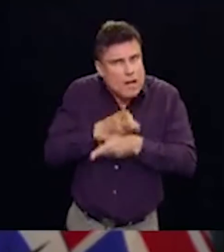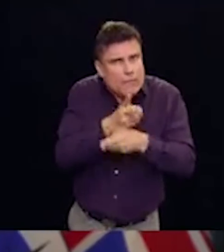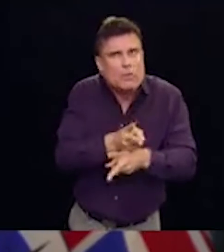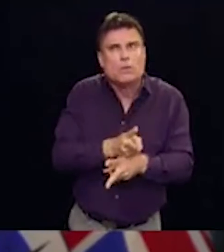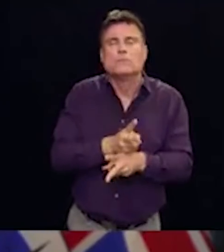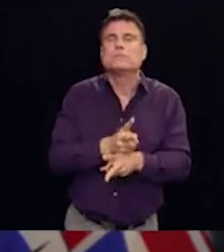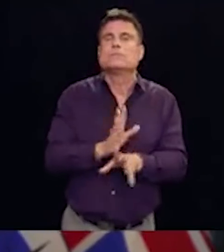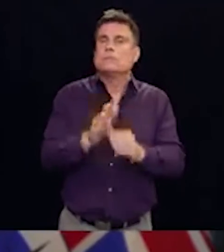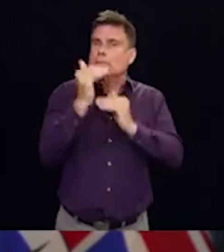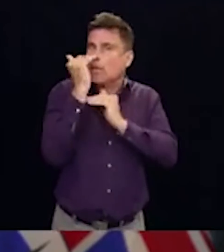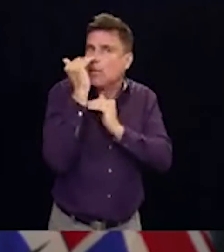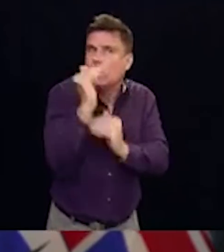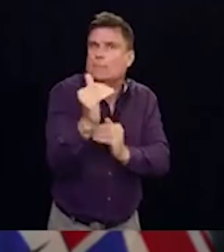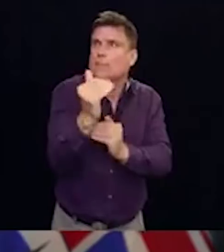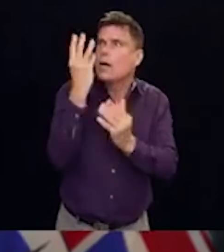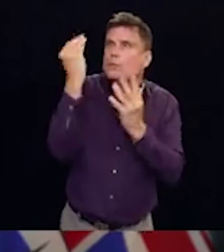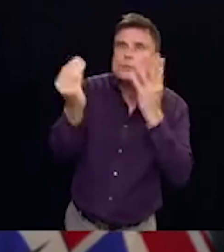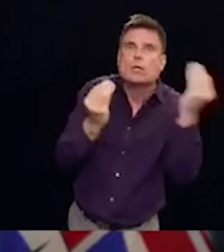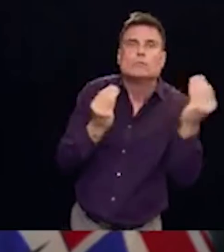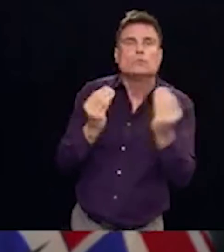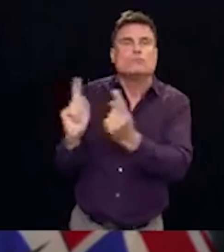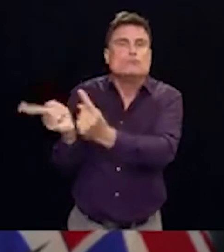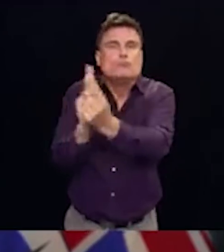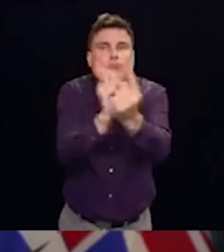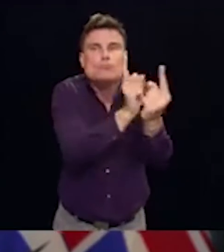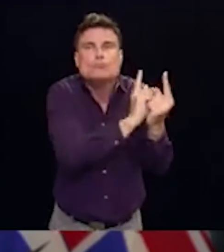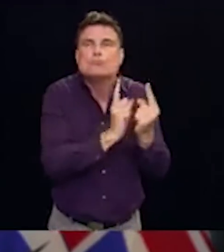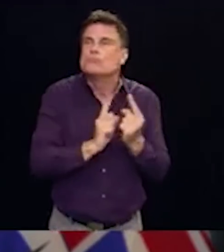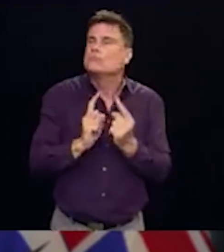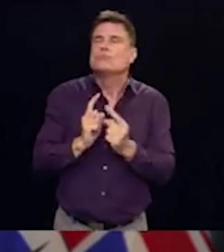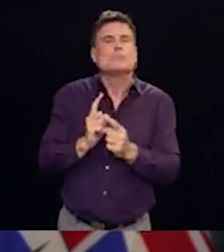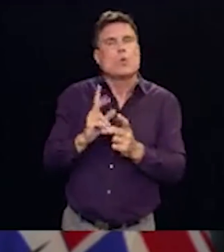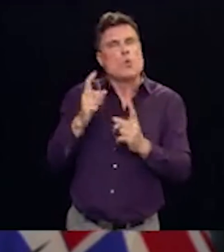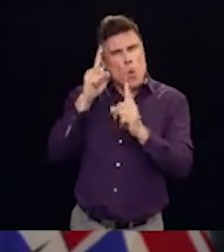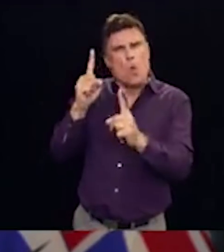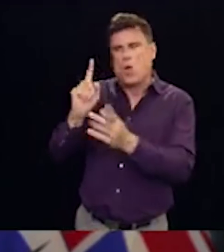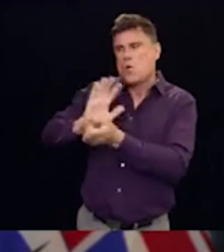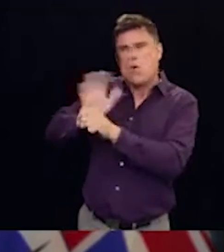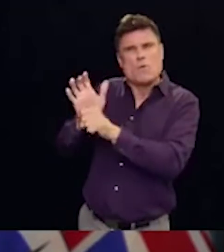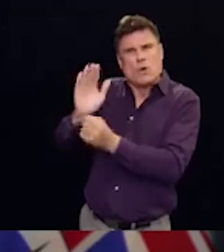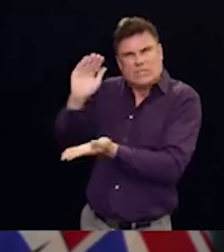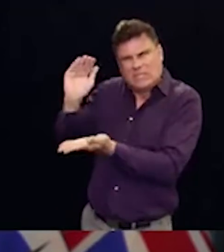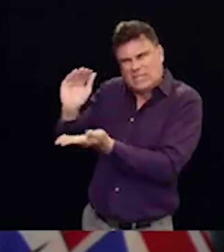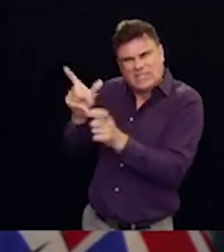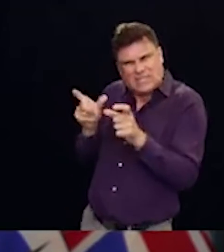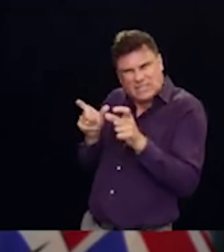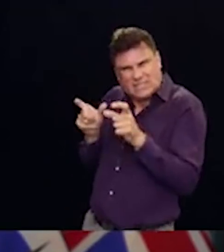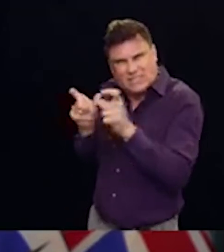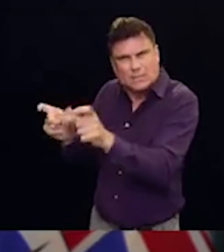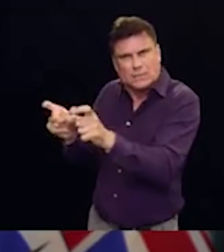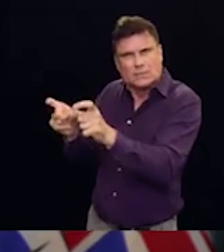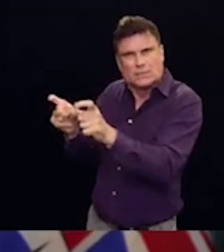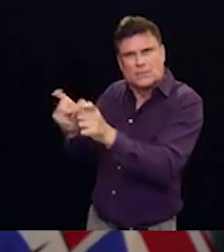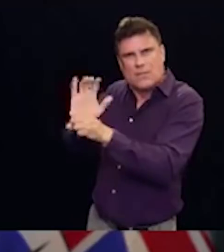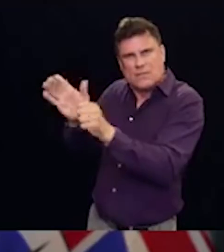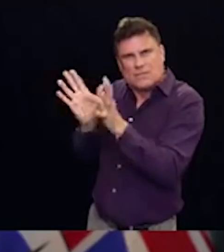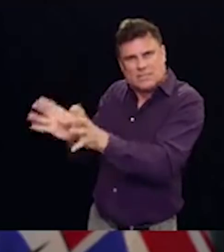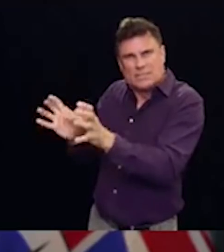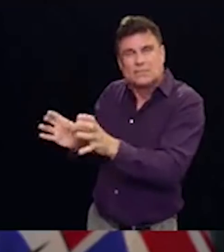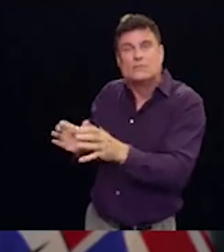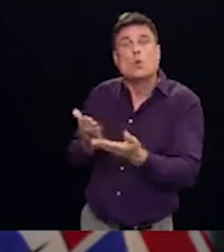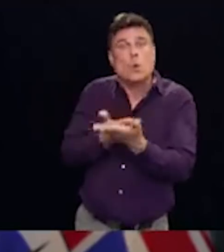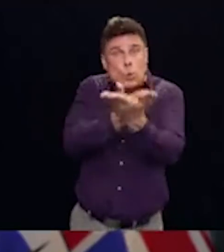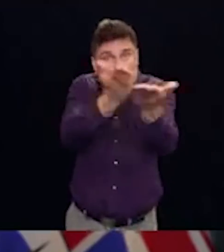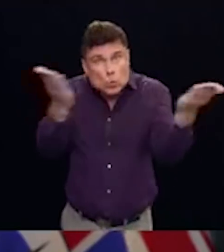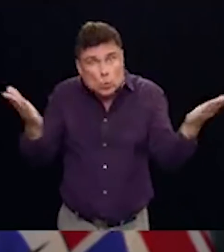the cases that we do have, and we need to modify our activities to make sure we're not putting our community at risk. A key